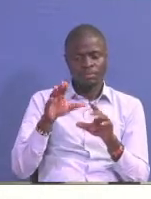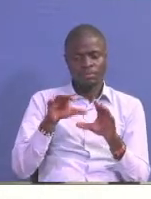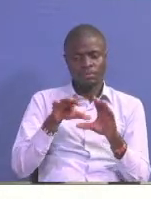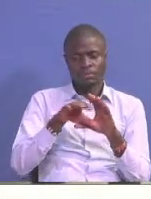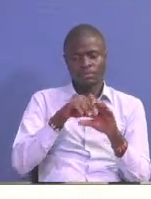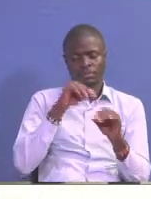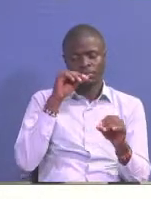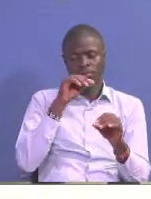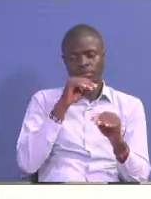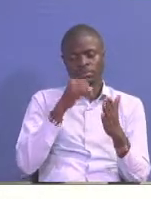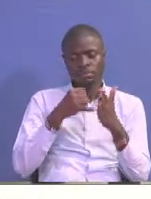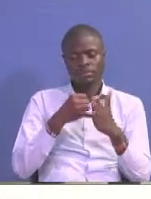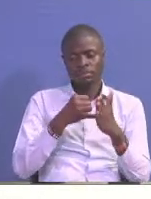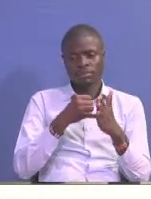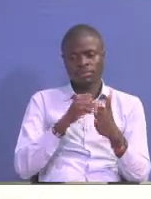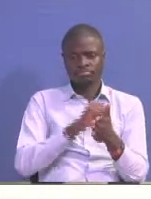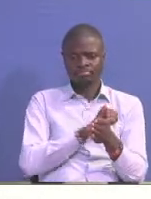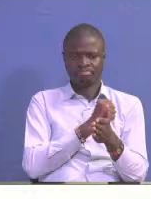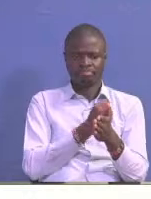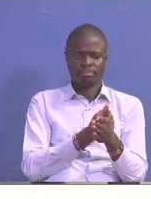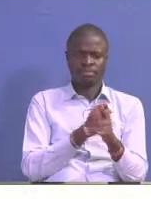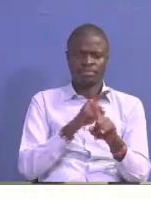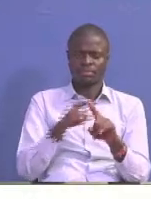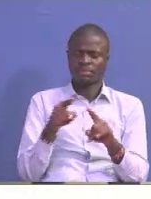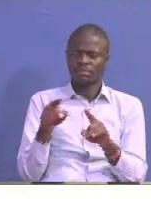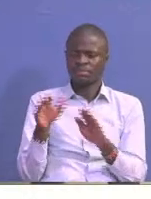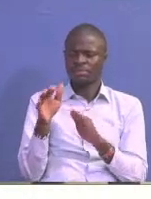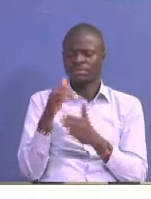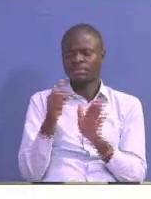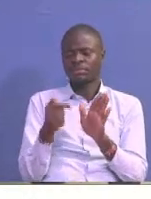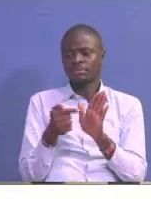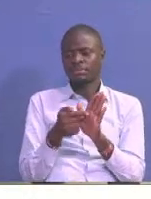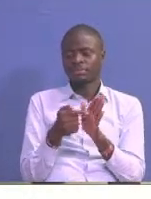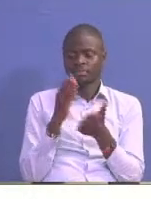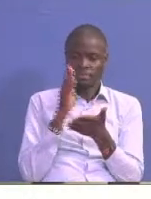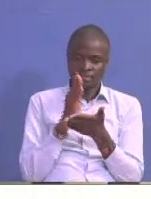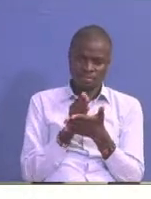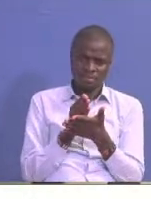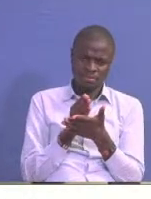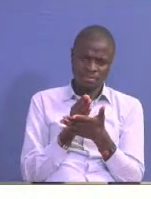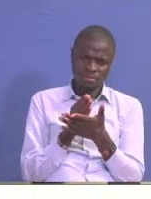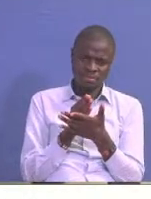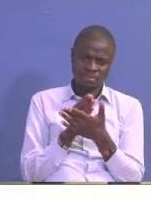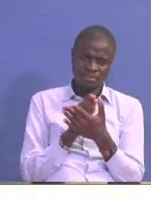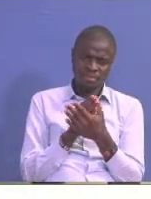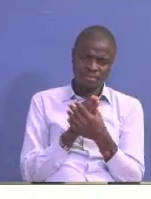internal sources. But all those really